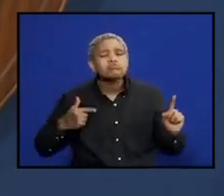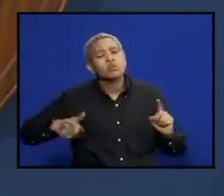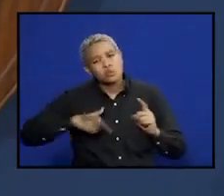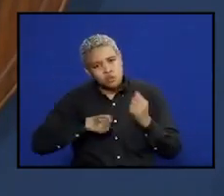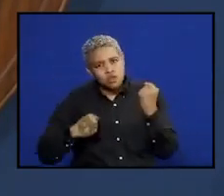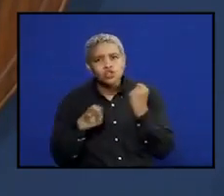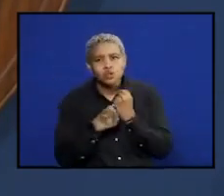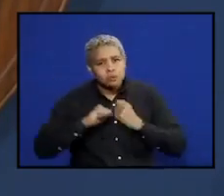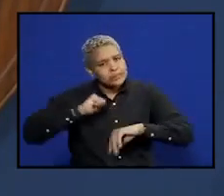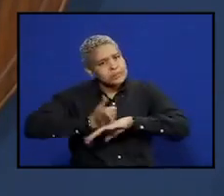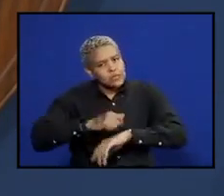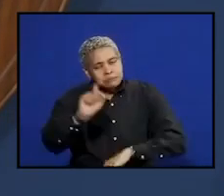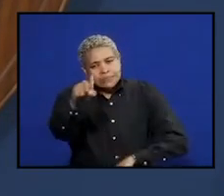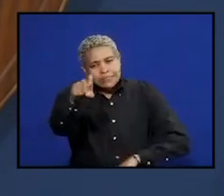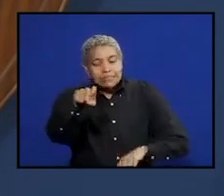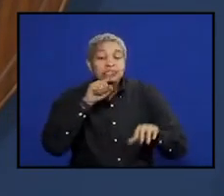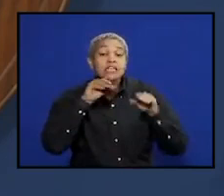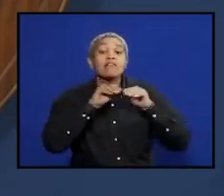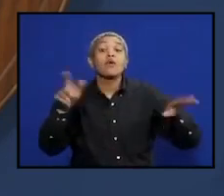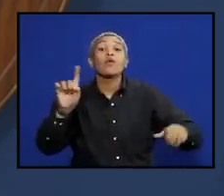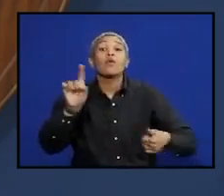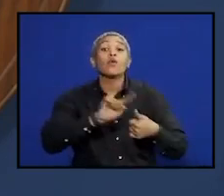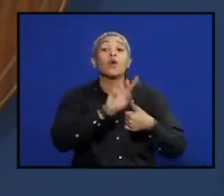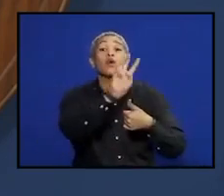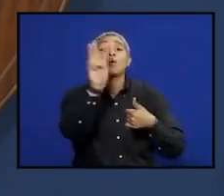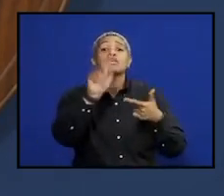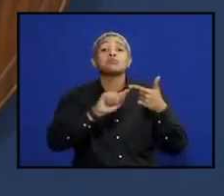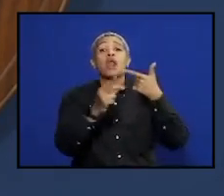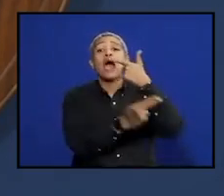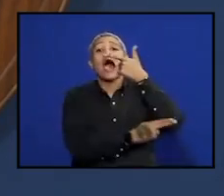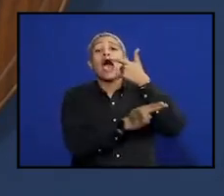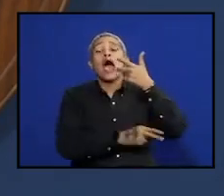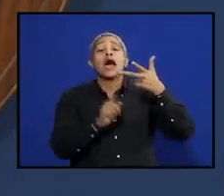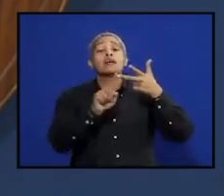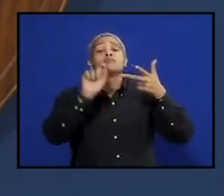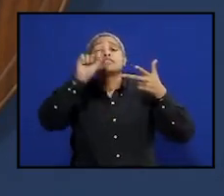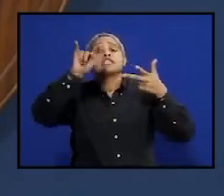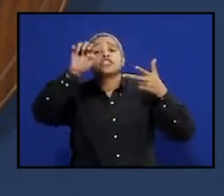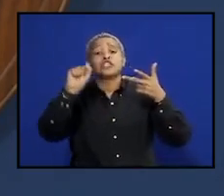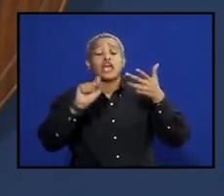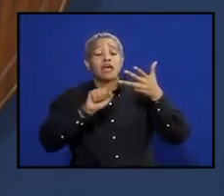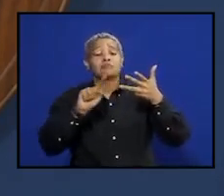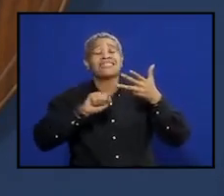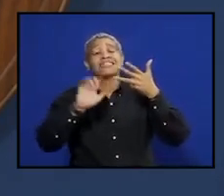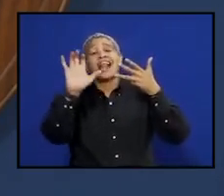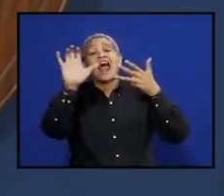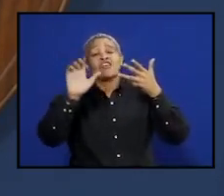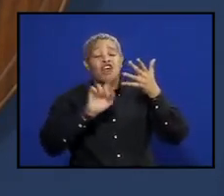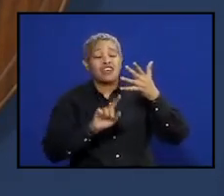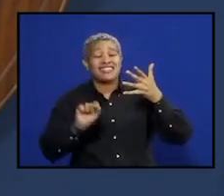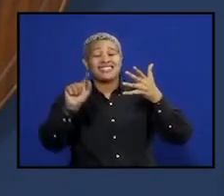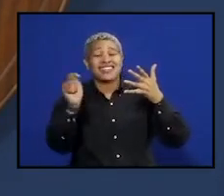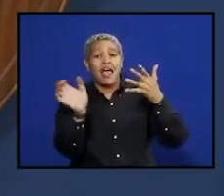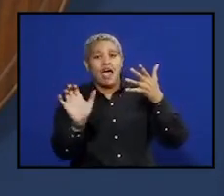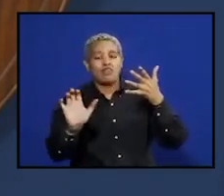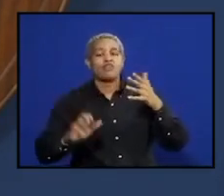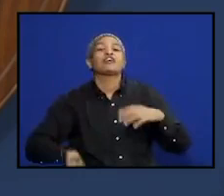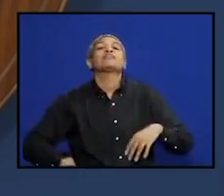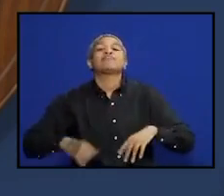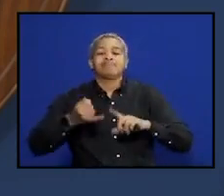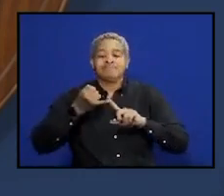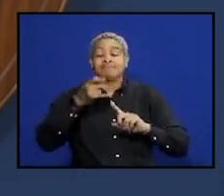public emergency across the parishes of Westmoreland, Hannover, St. James, Clarendon, St. Catherine,